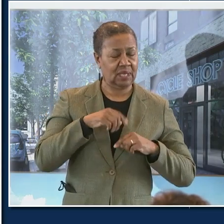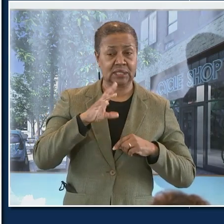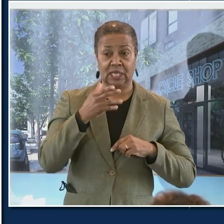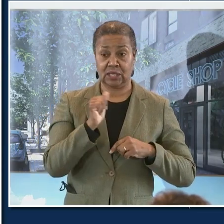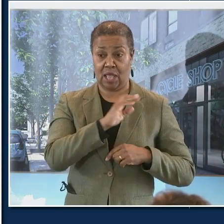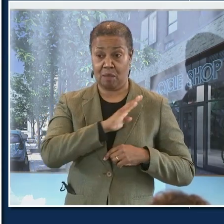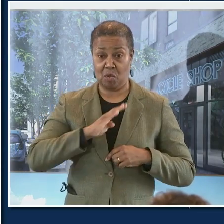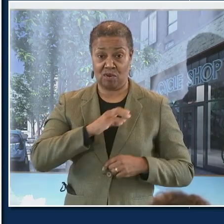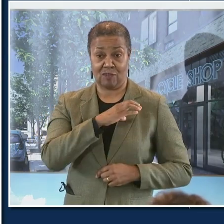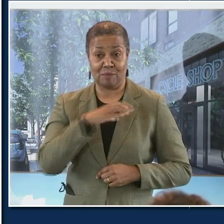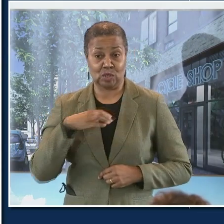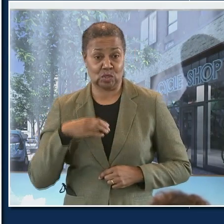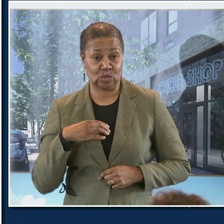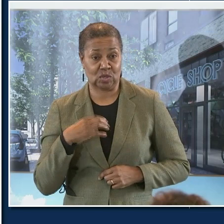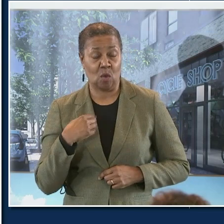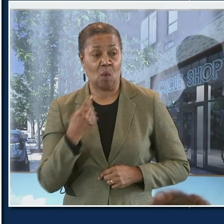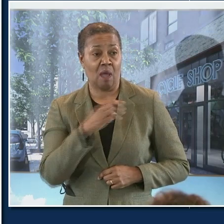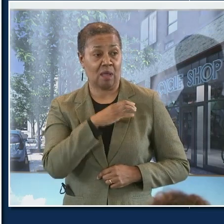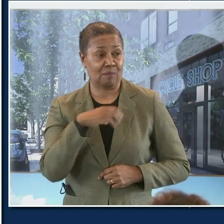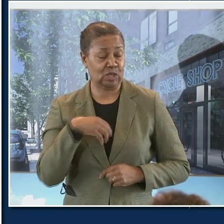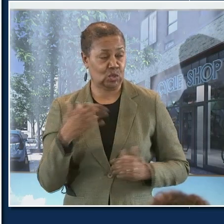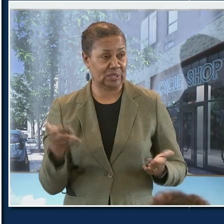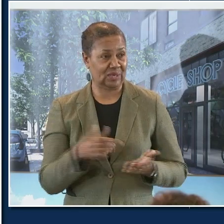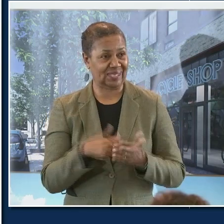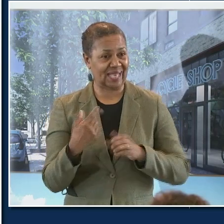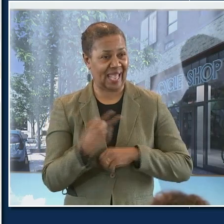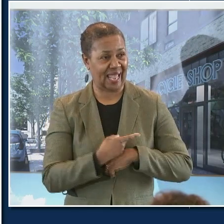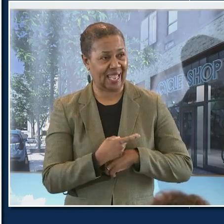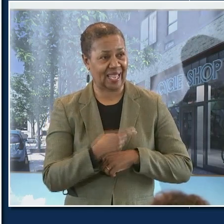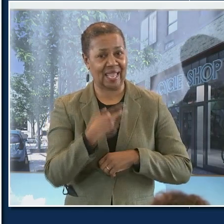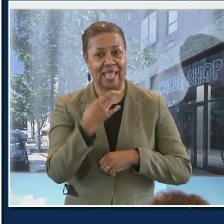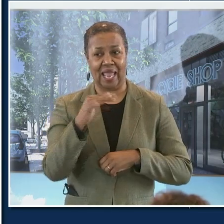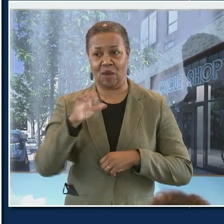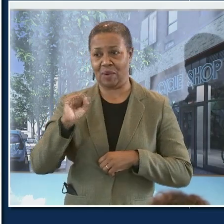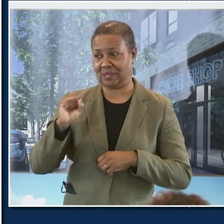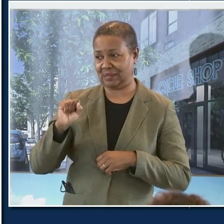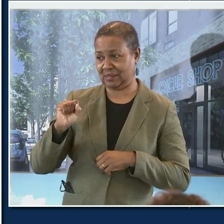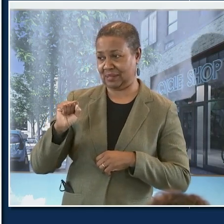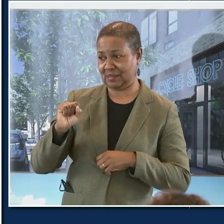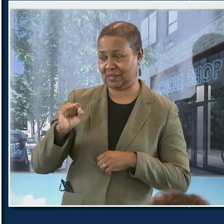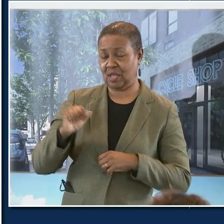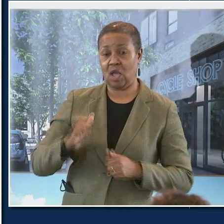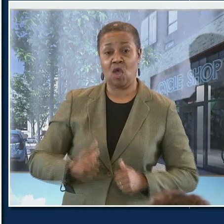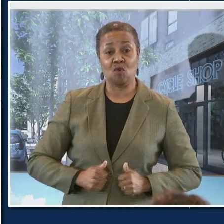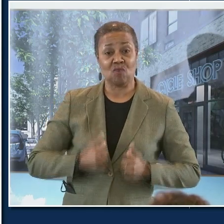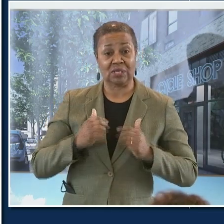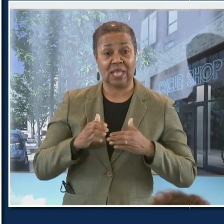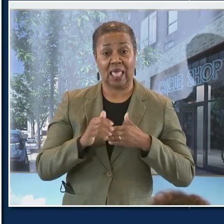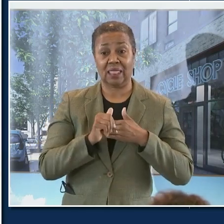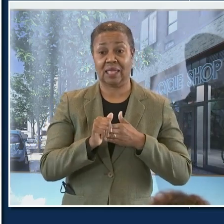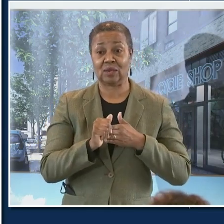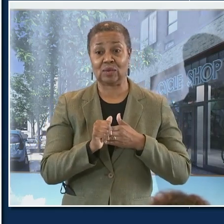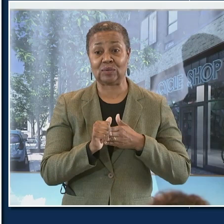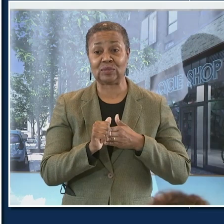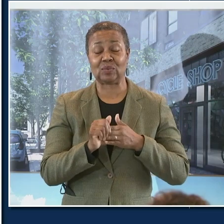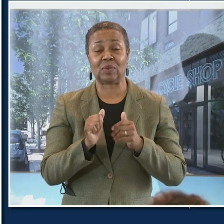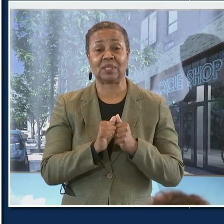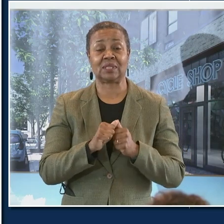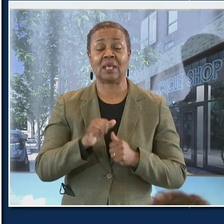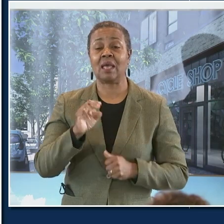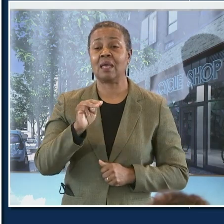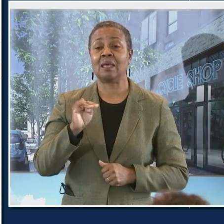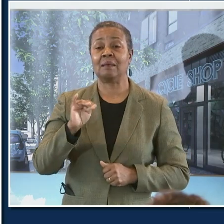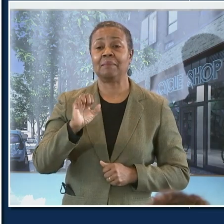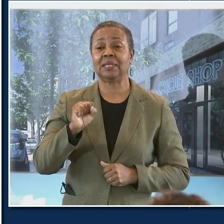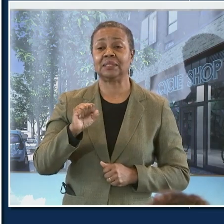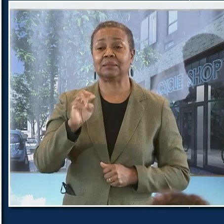CHA Board of Commissioners, and we have one of our commissioners here today, Commissioner Harris. Resident leadership with Ms. Mary